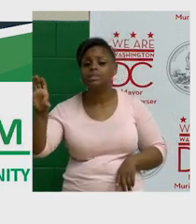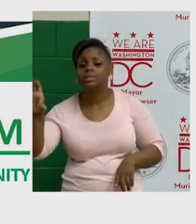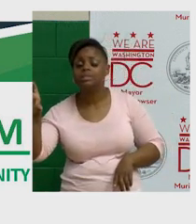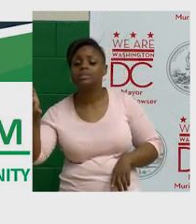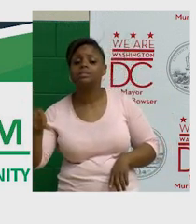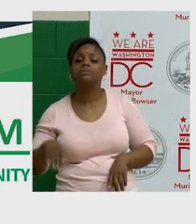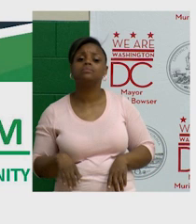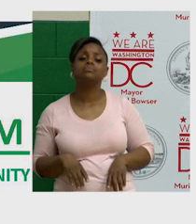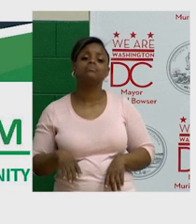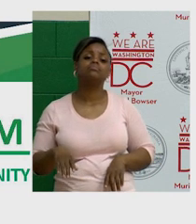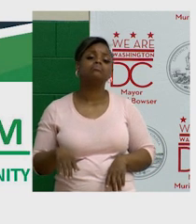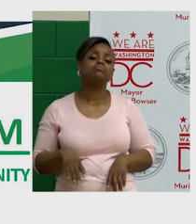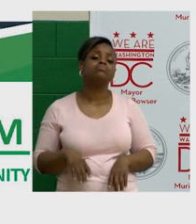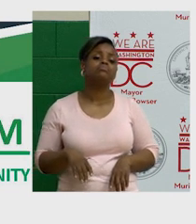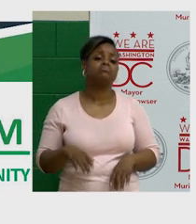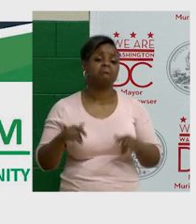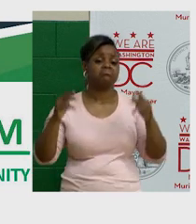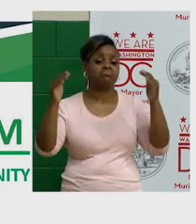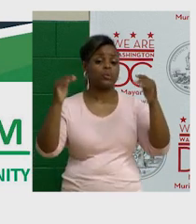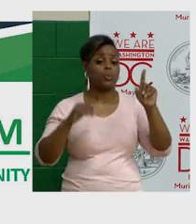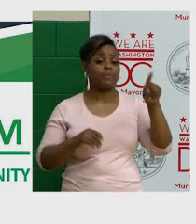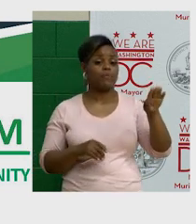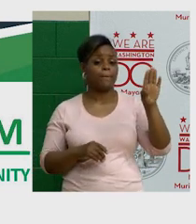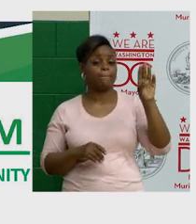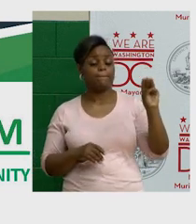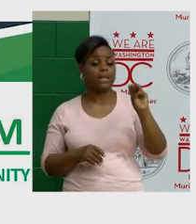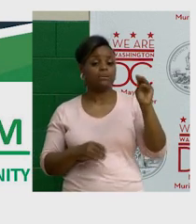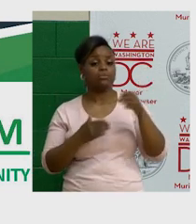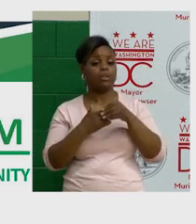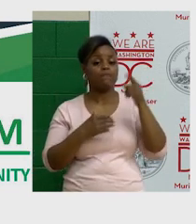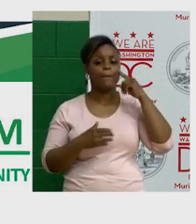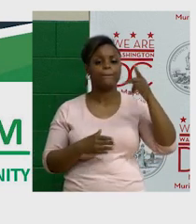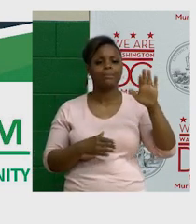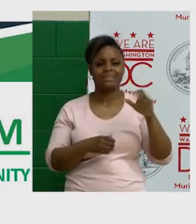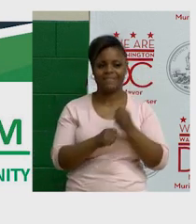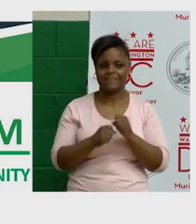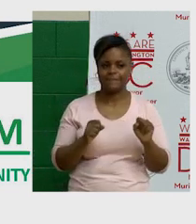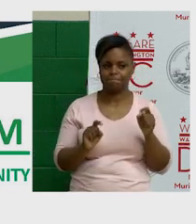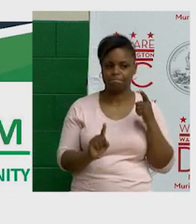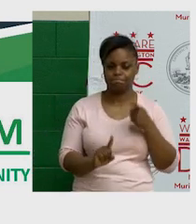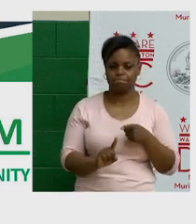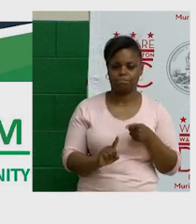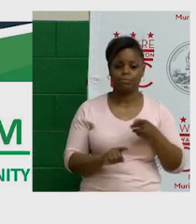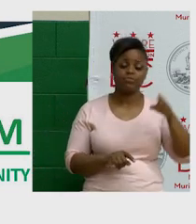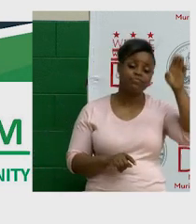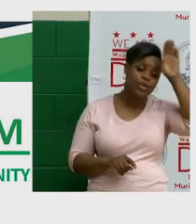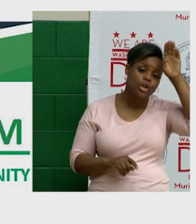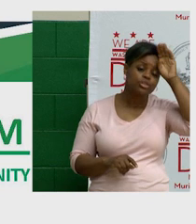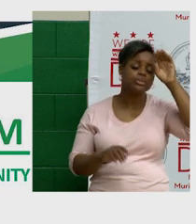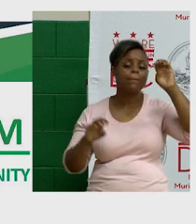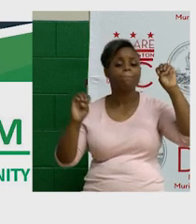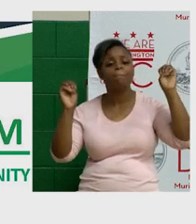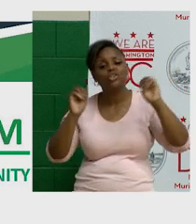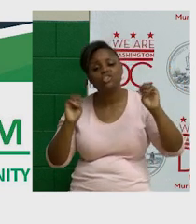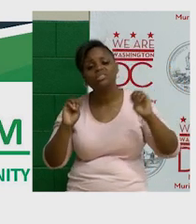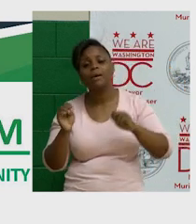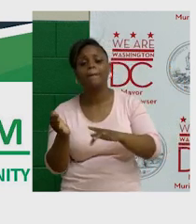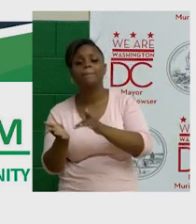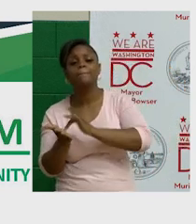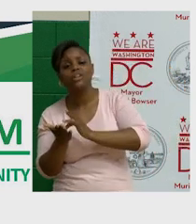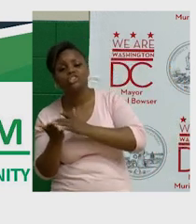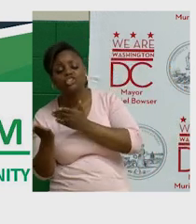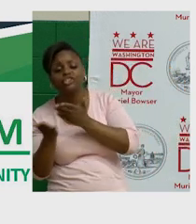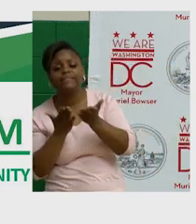We spend about $1.4 billion on public safety. This helps fund the Fire and Emergency Medical Services Department, our